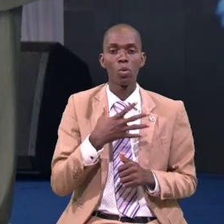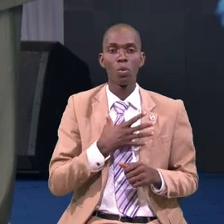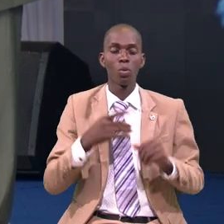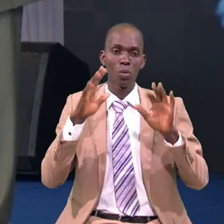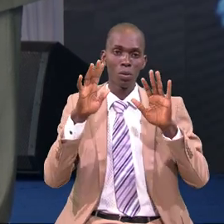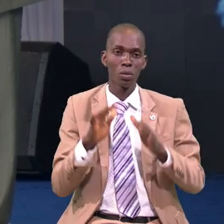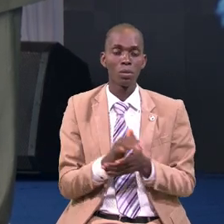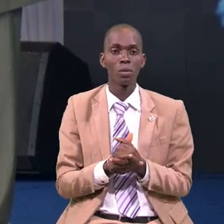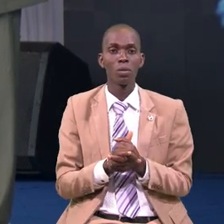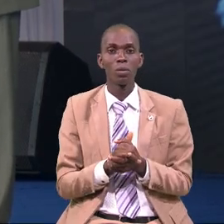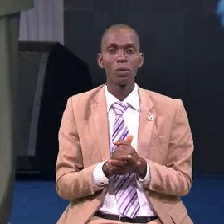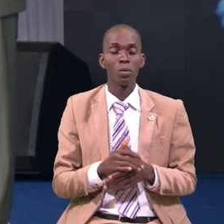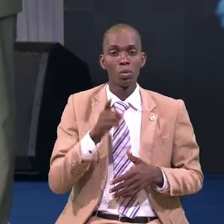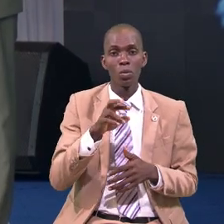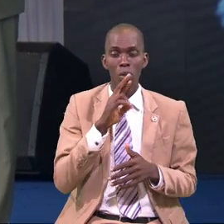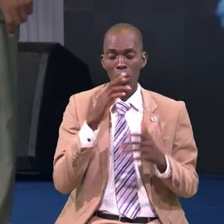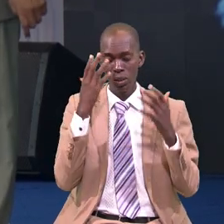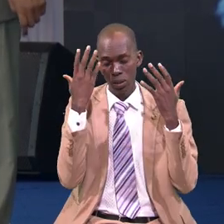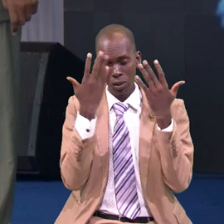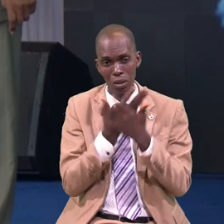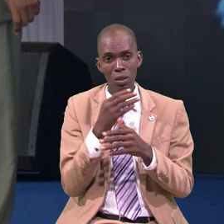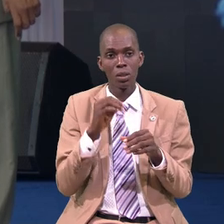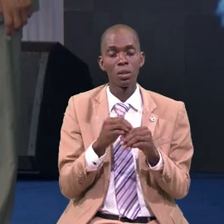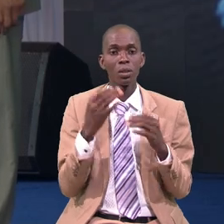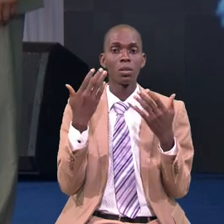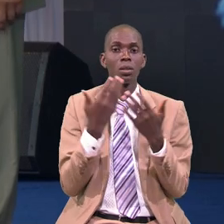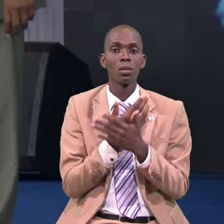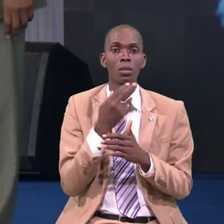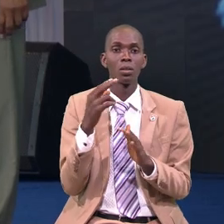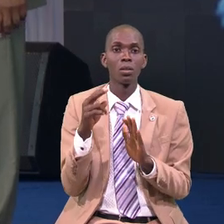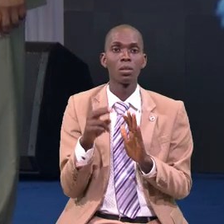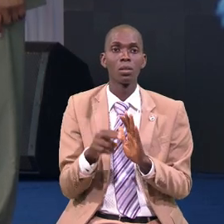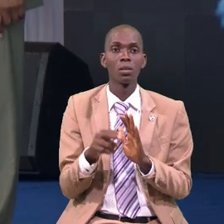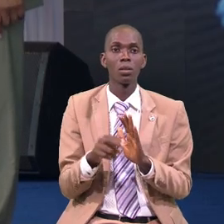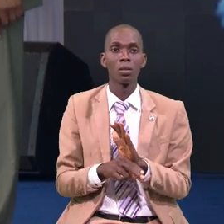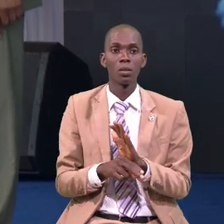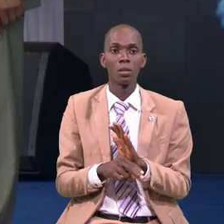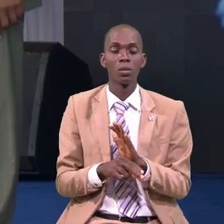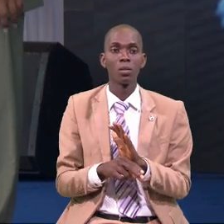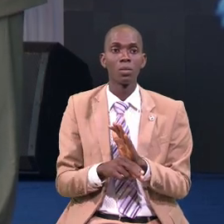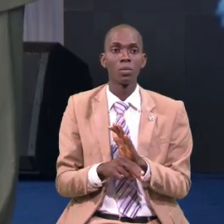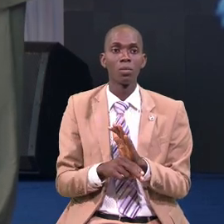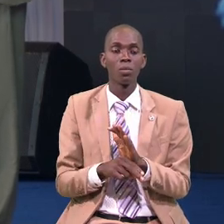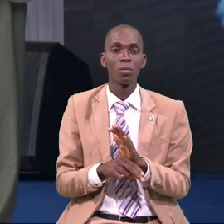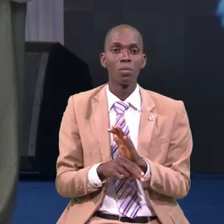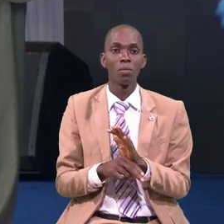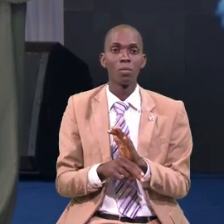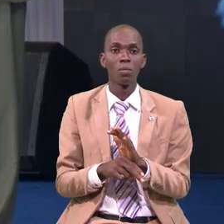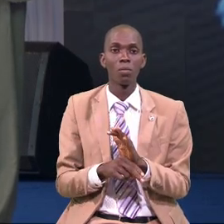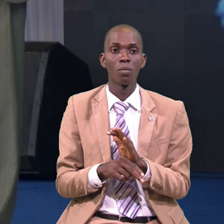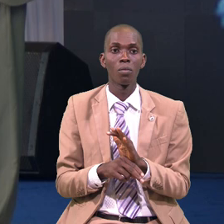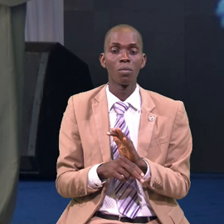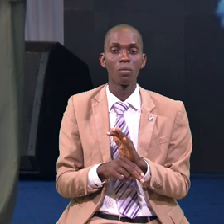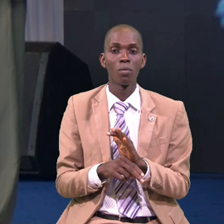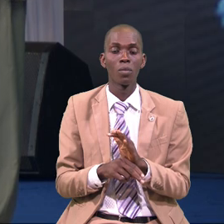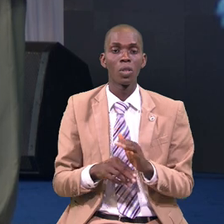You are dark in darkness. Light is he. You